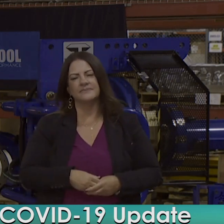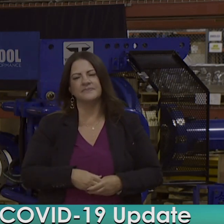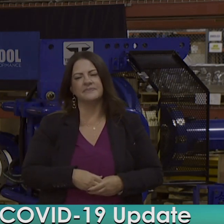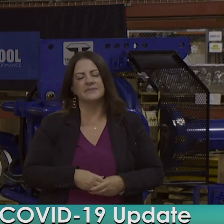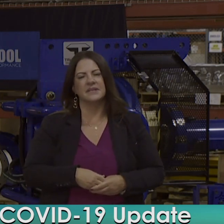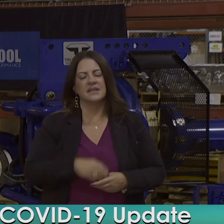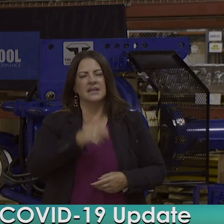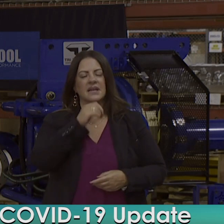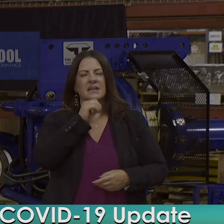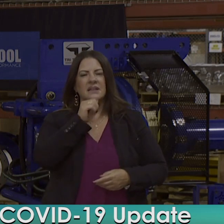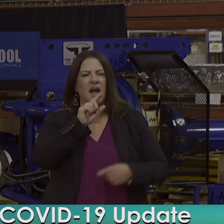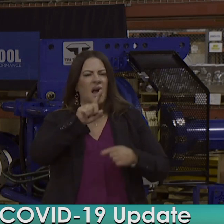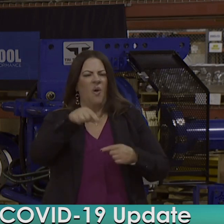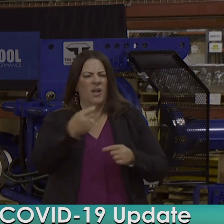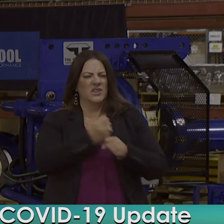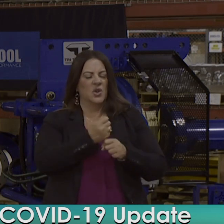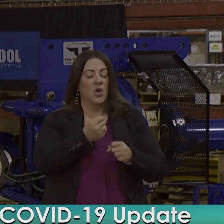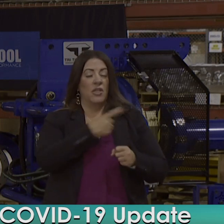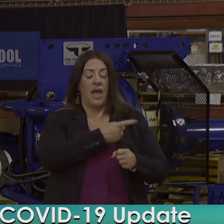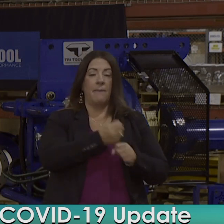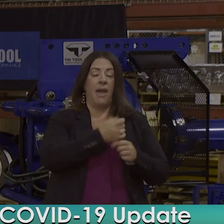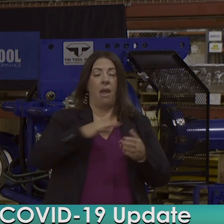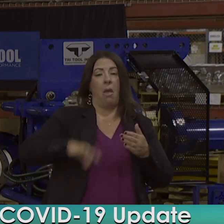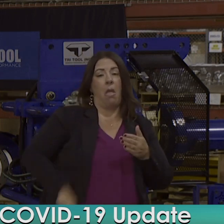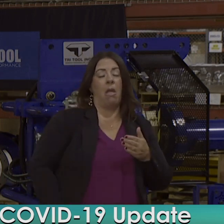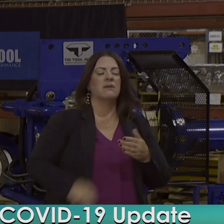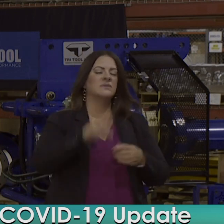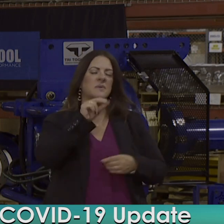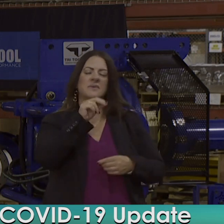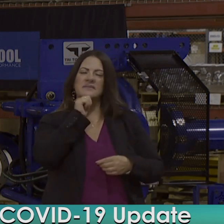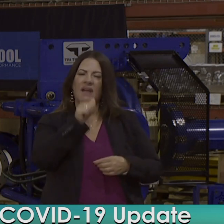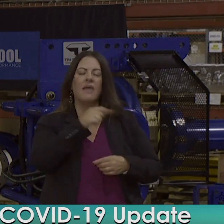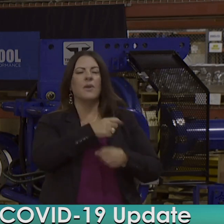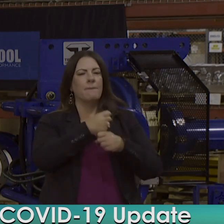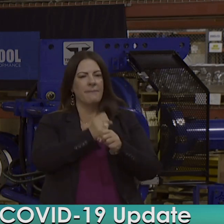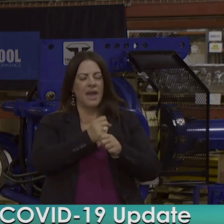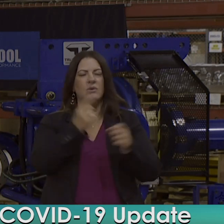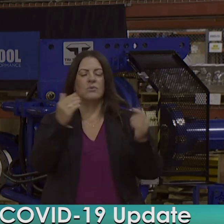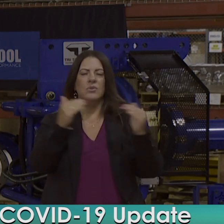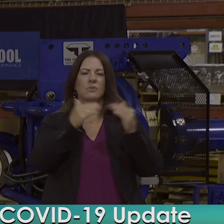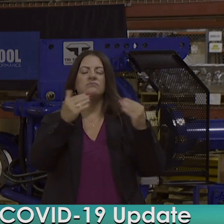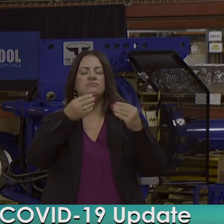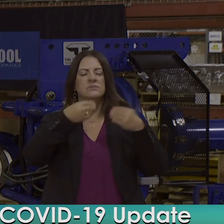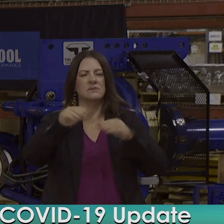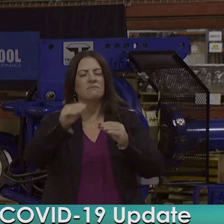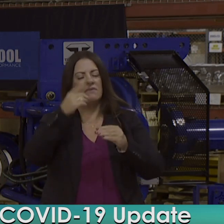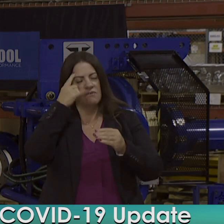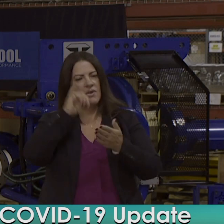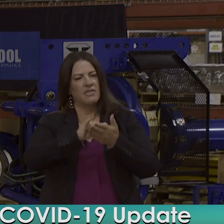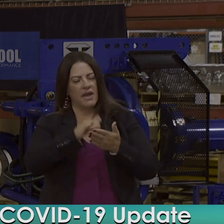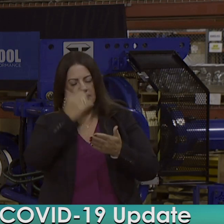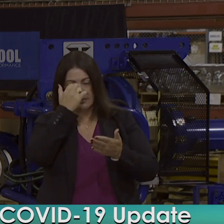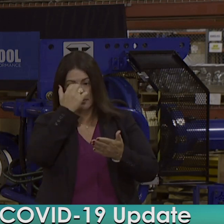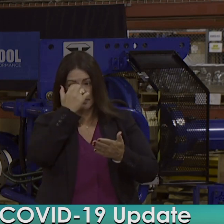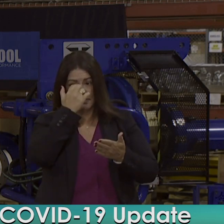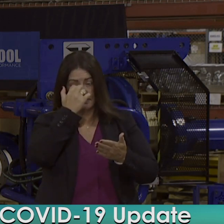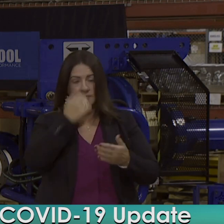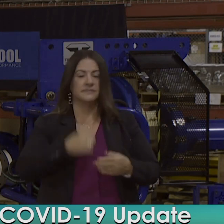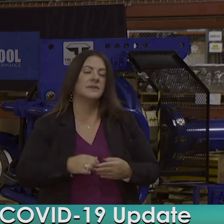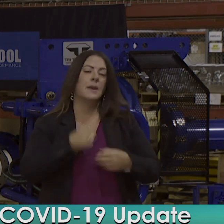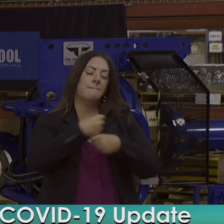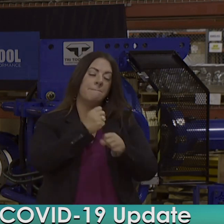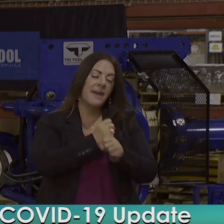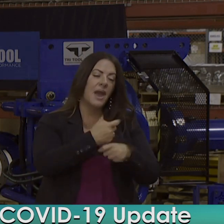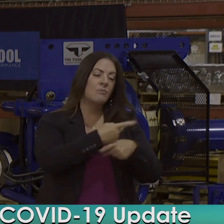a profit, but to really make a difference. And so we want them to make a difference and make a make product